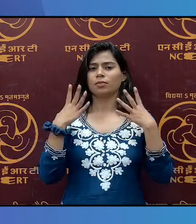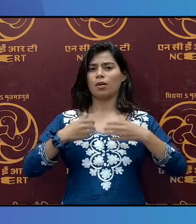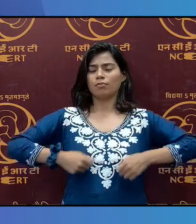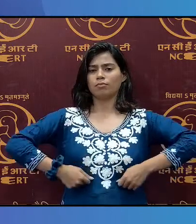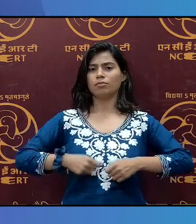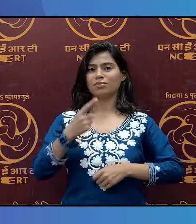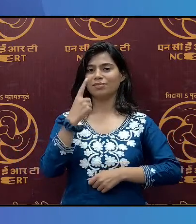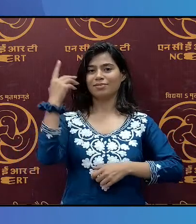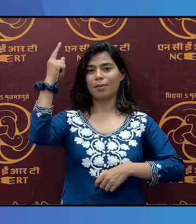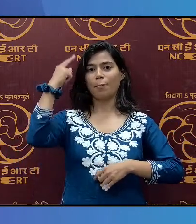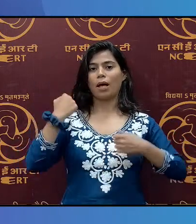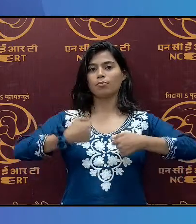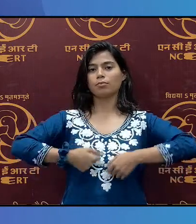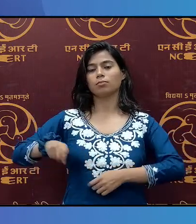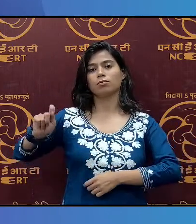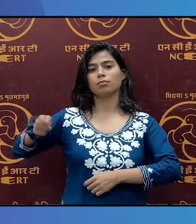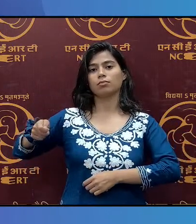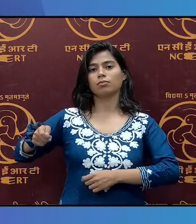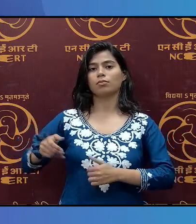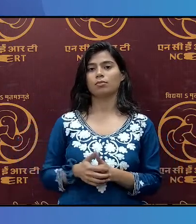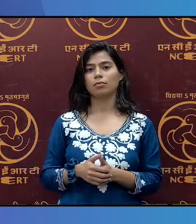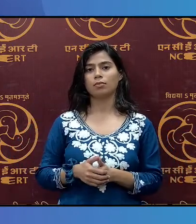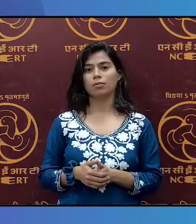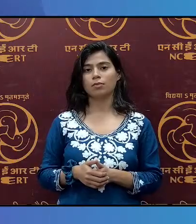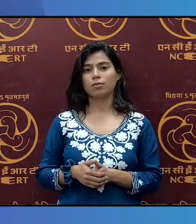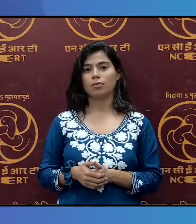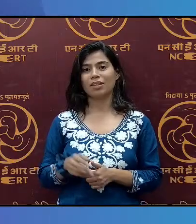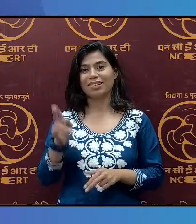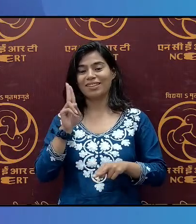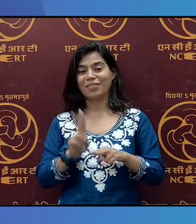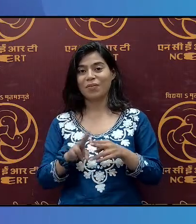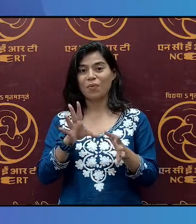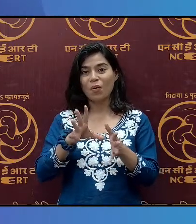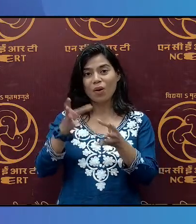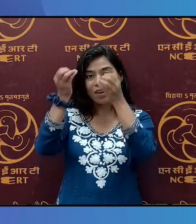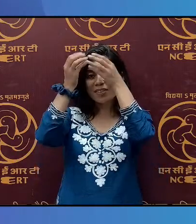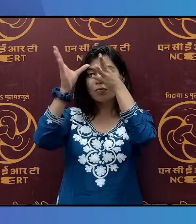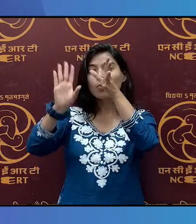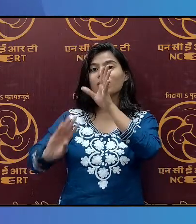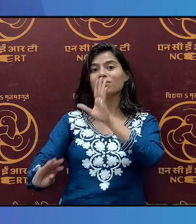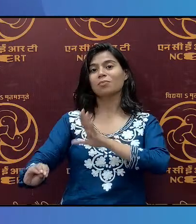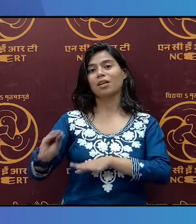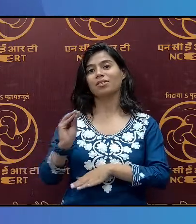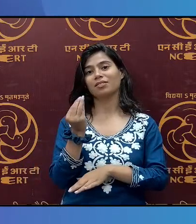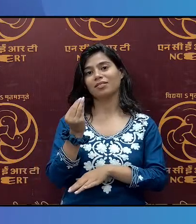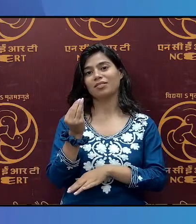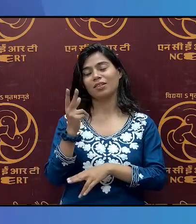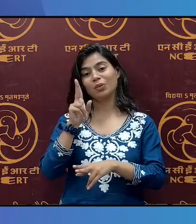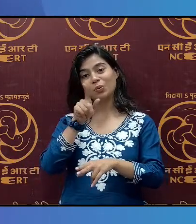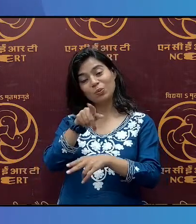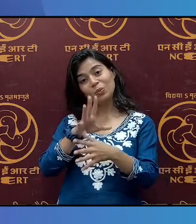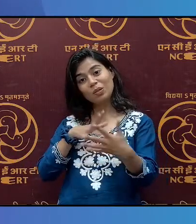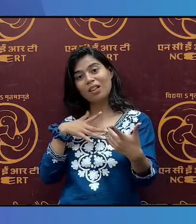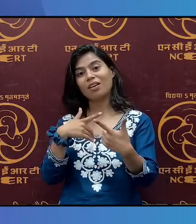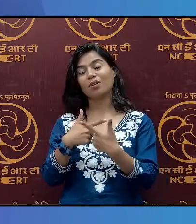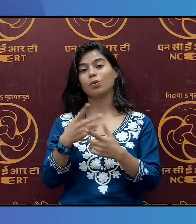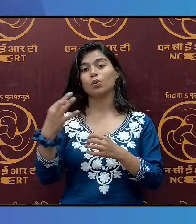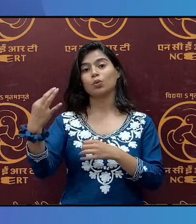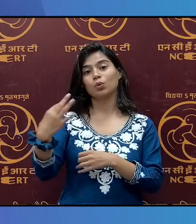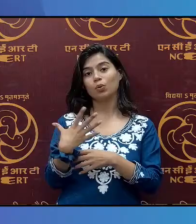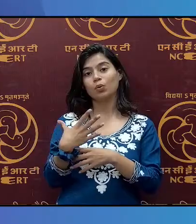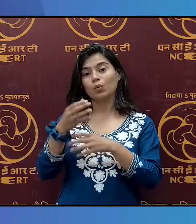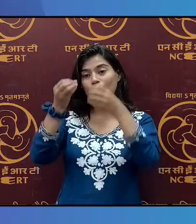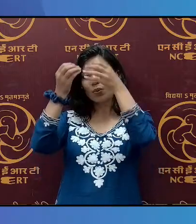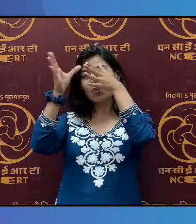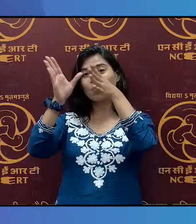is purpose driven, the brain retain information better. You can relate new knowledge directly